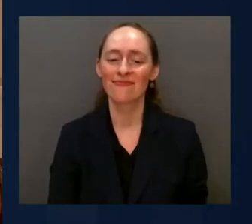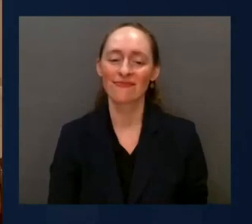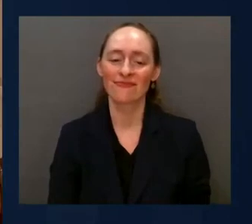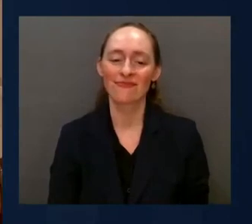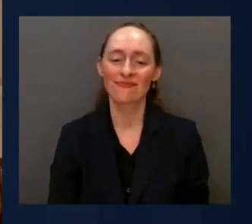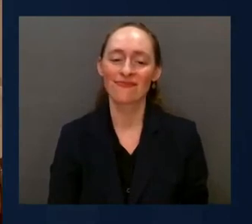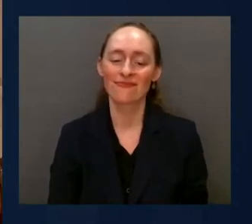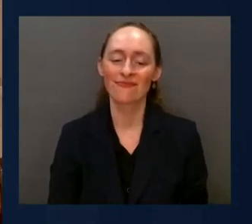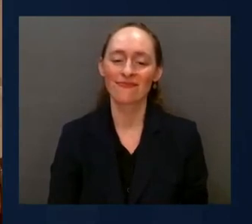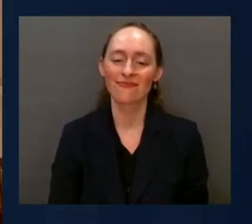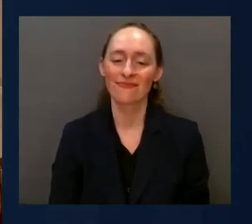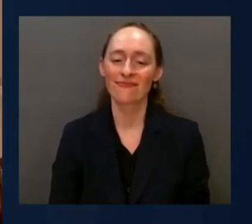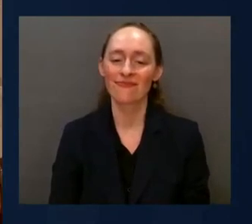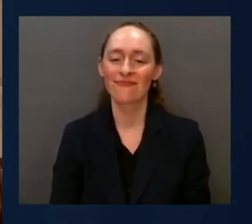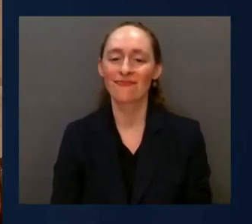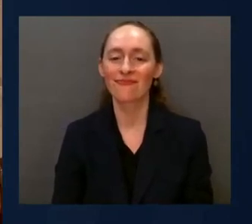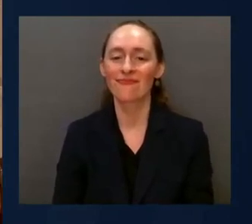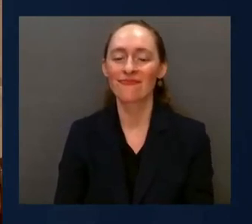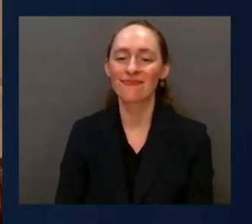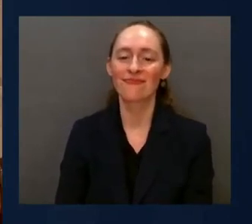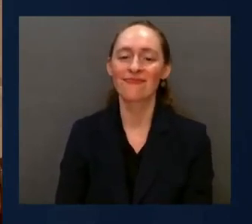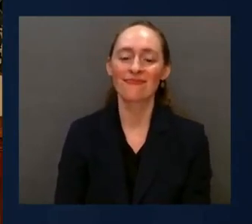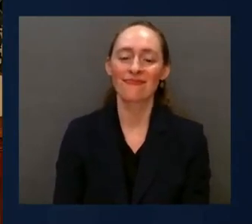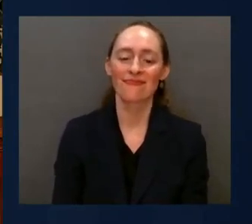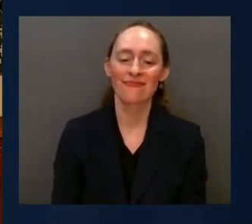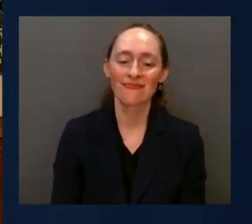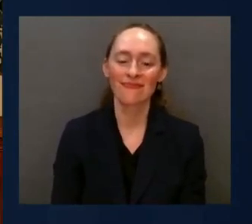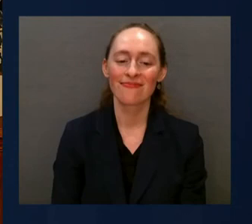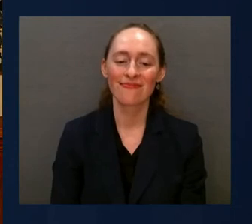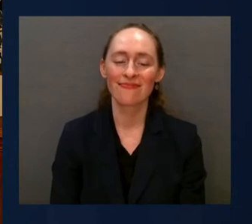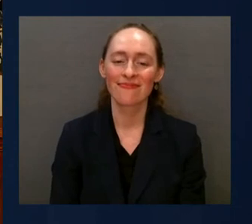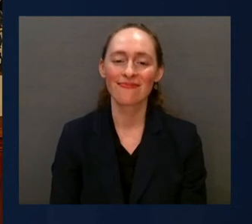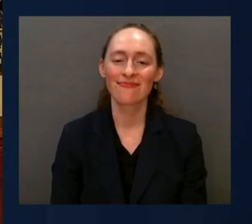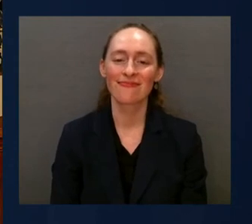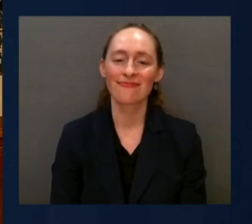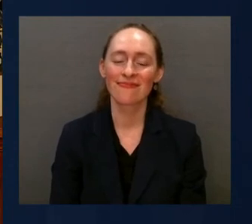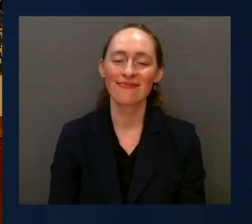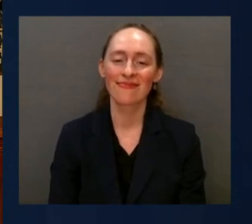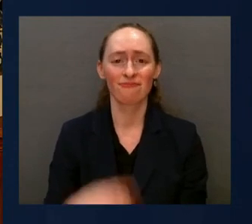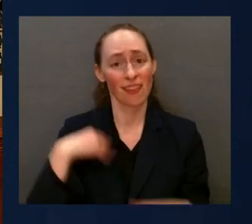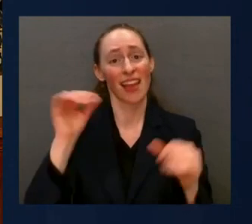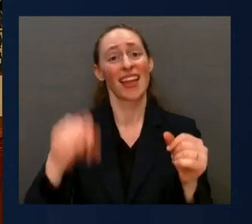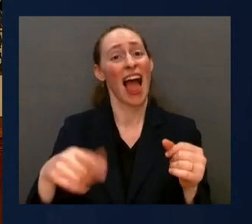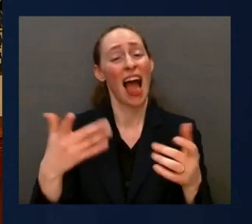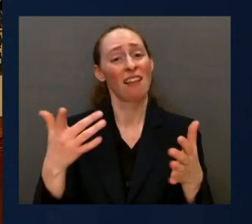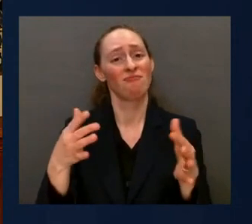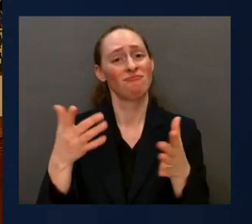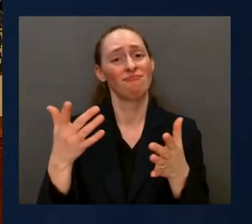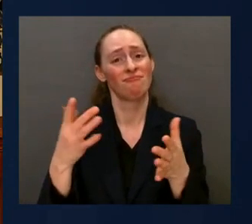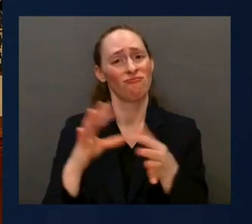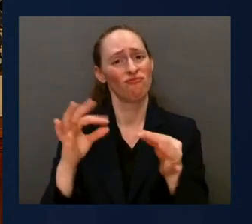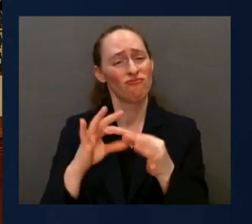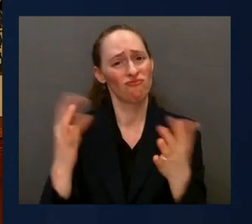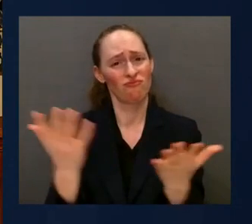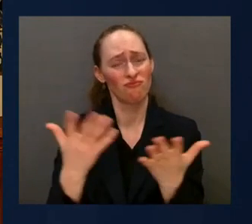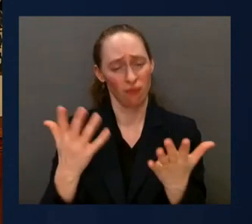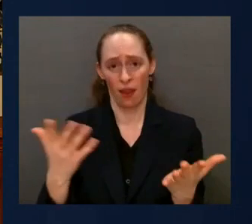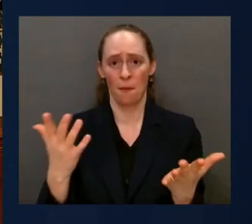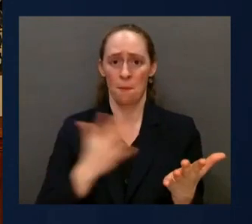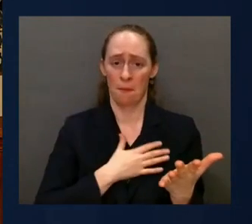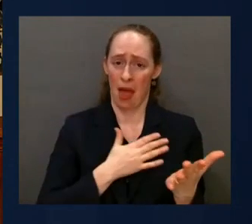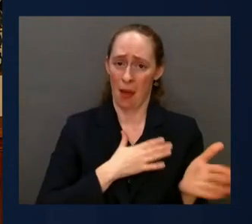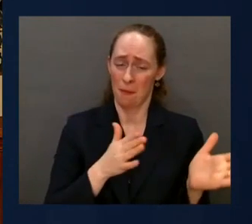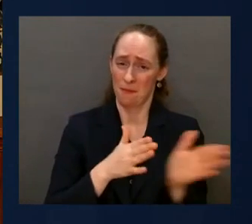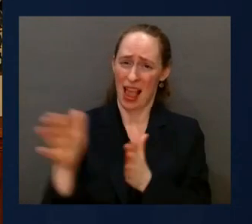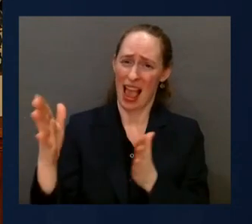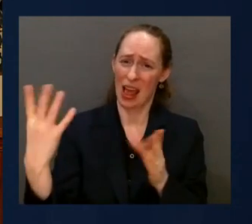I can tell you, the plan I'm going to show you is going to cut the deficit by another $2 trillion. And it won't cut a single